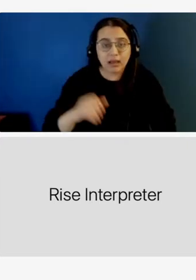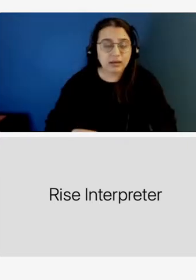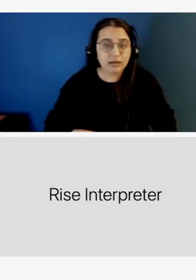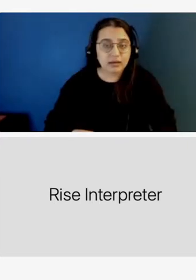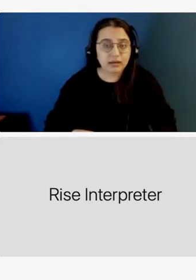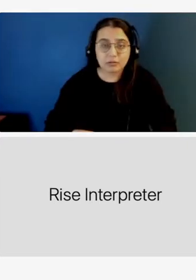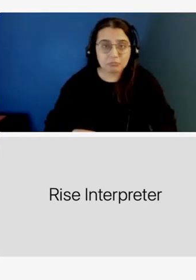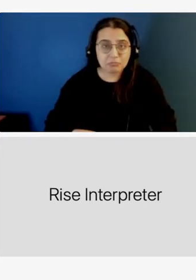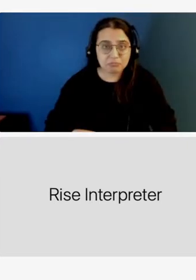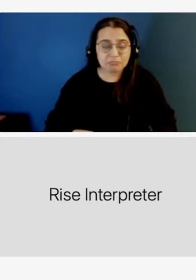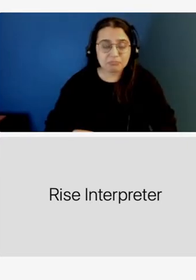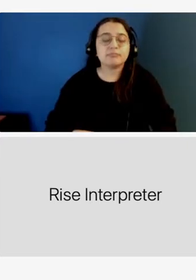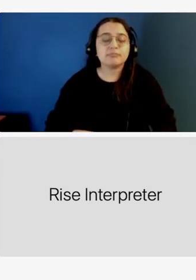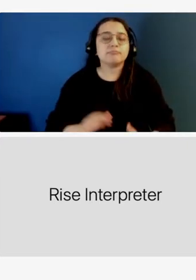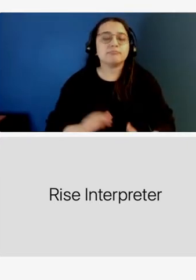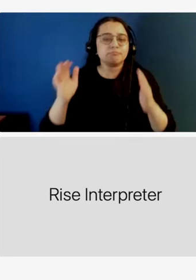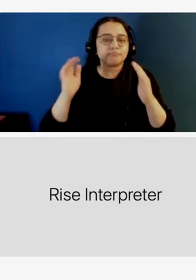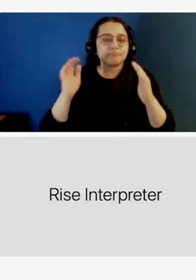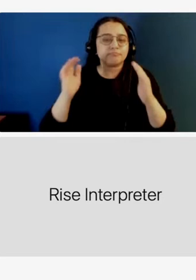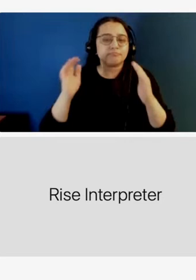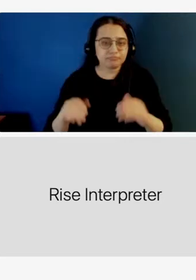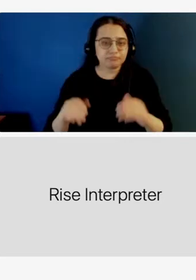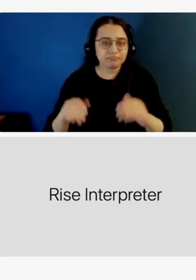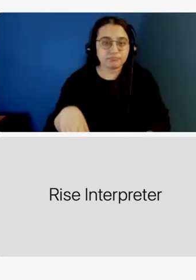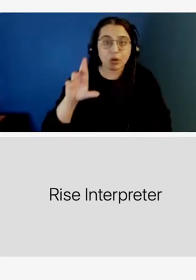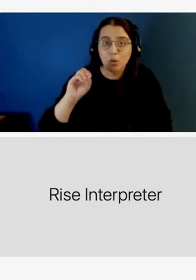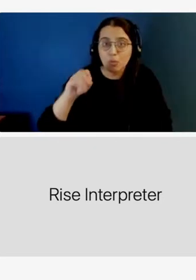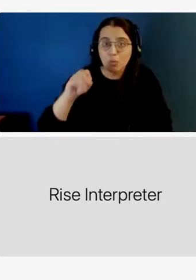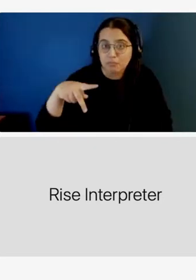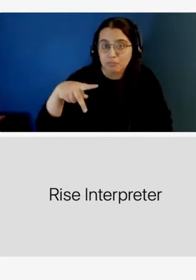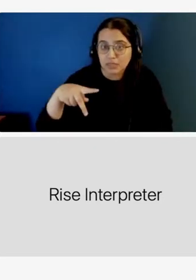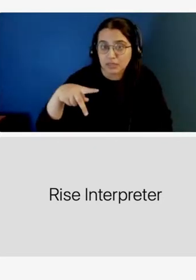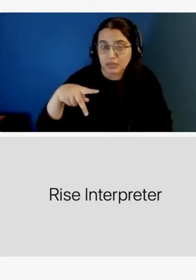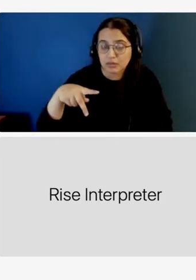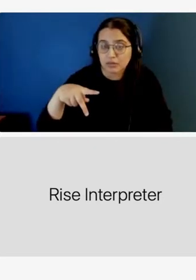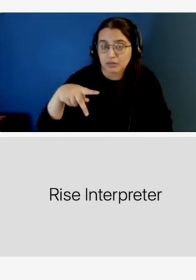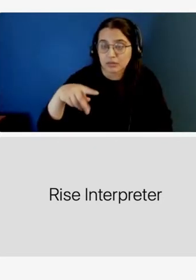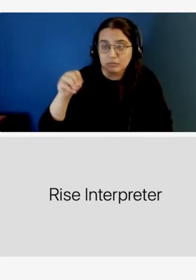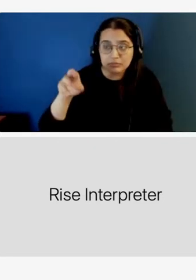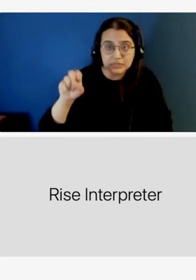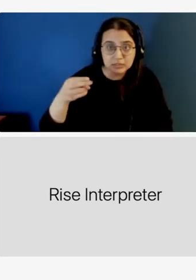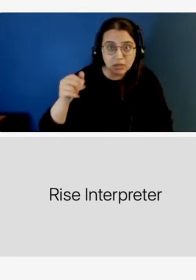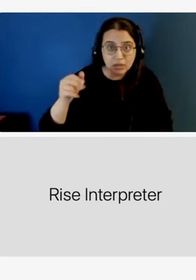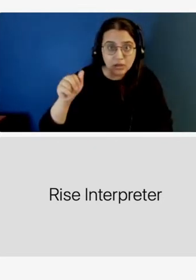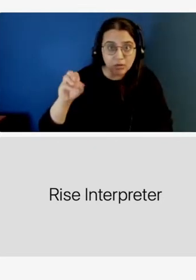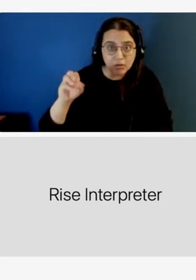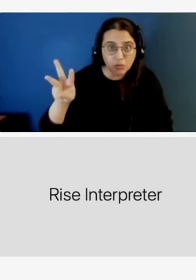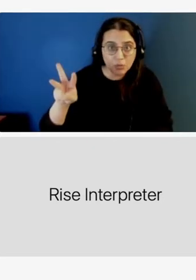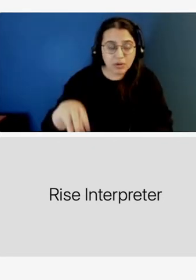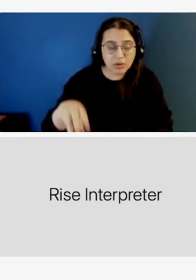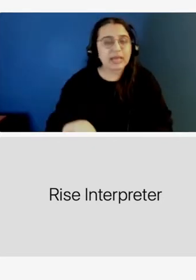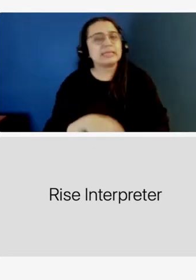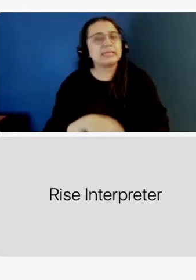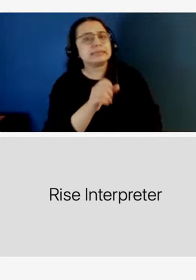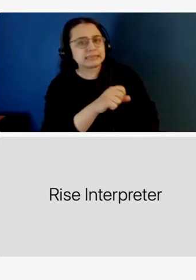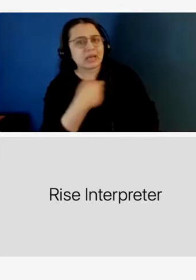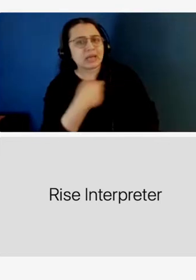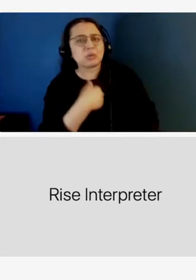And RLP, Mrs. Harrell? Yeah. We did have a meeting, but before we had the meeting,